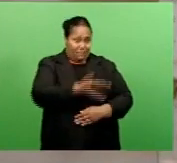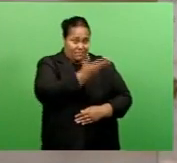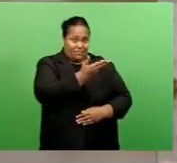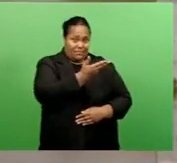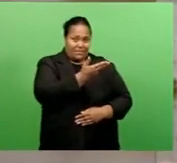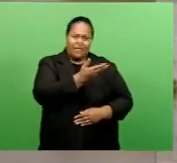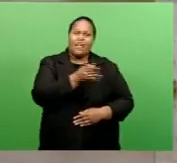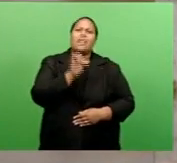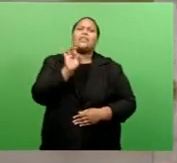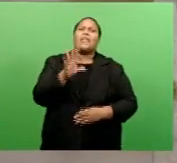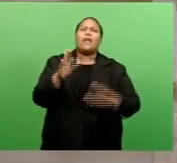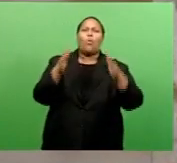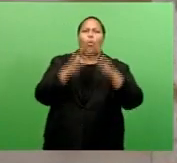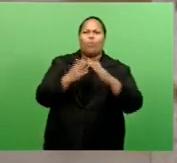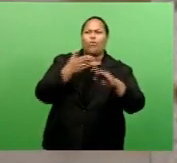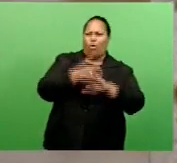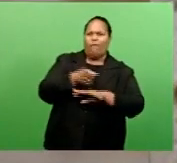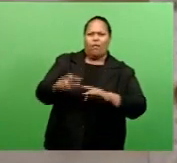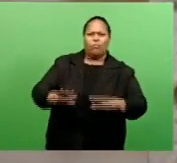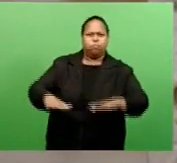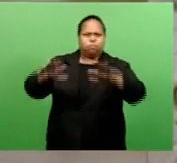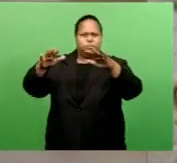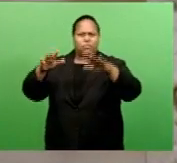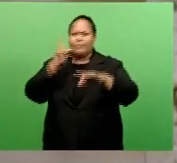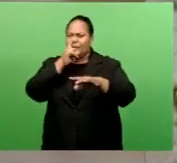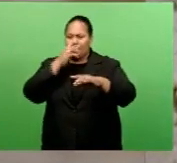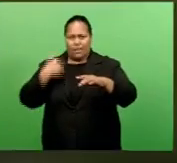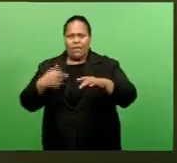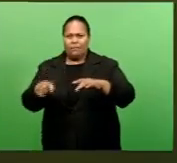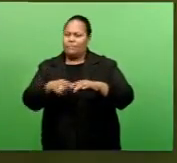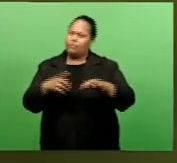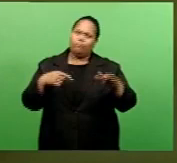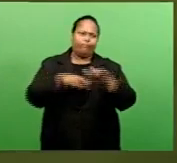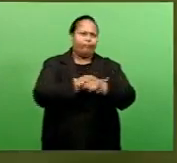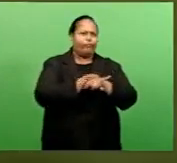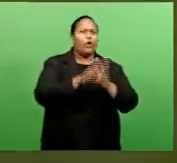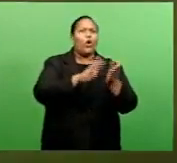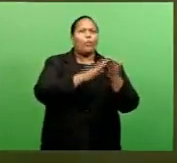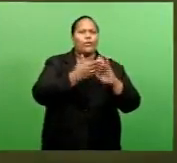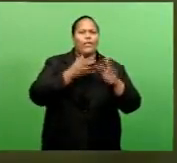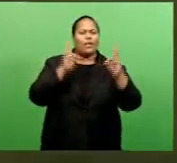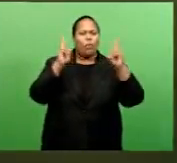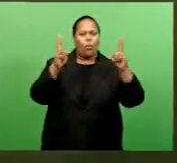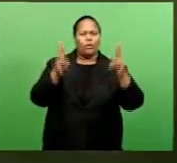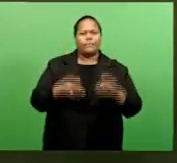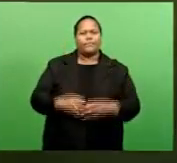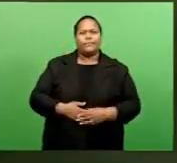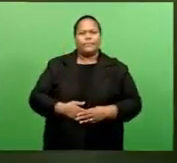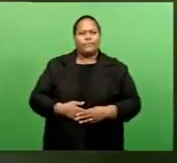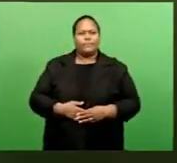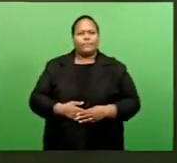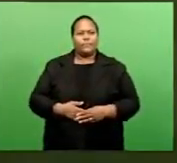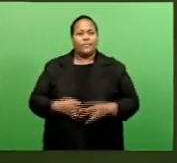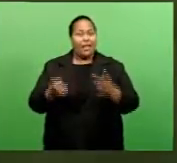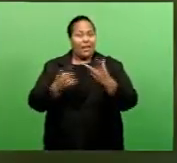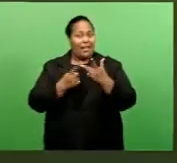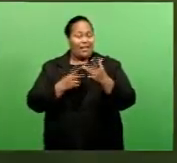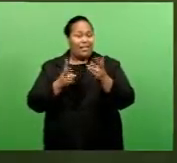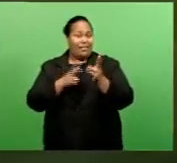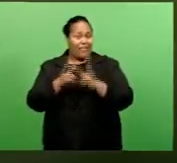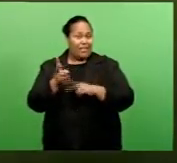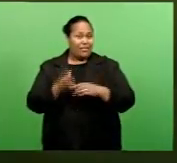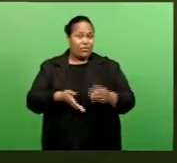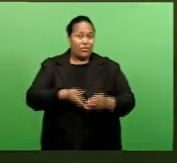homes flooded and residents forced to flee to the community hall. Nrana villager Solo Wangatabu